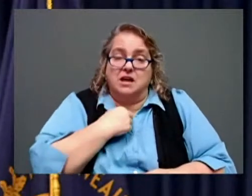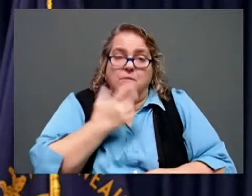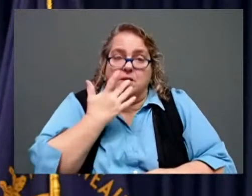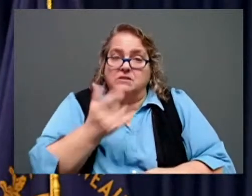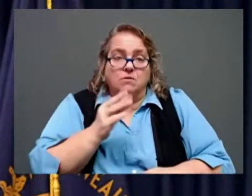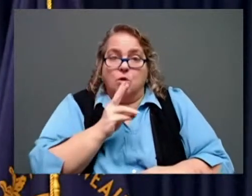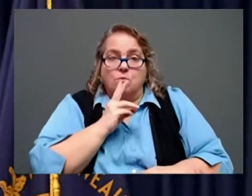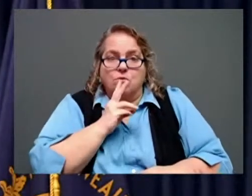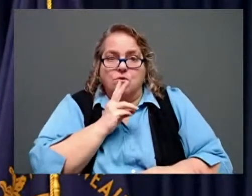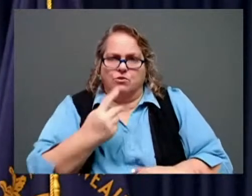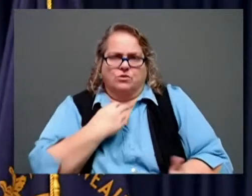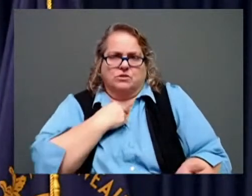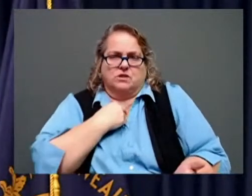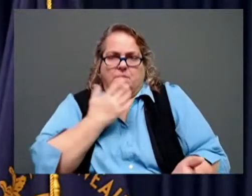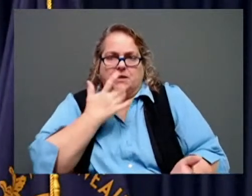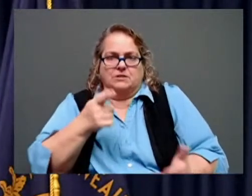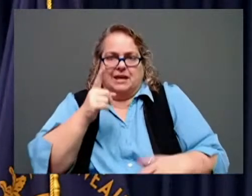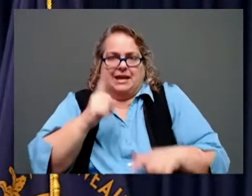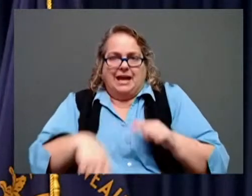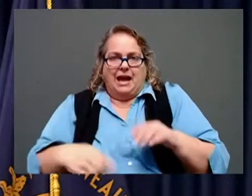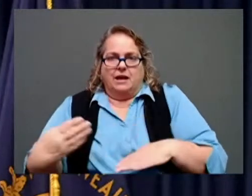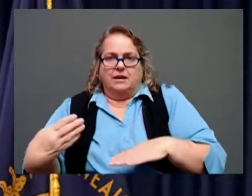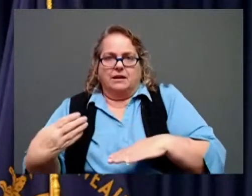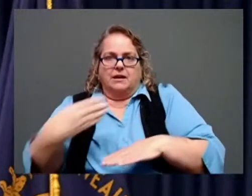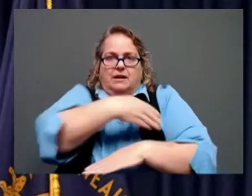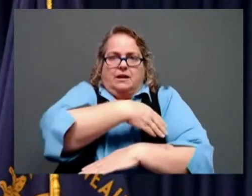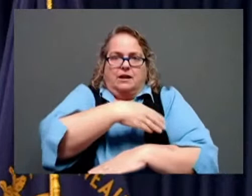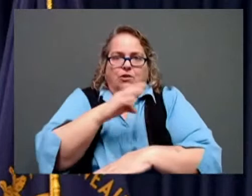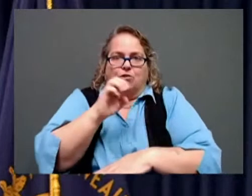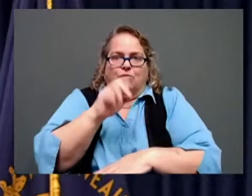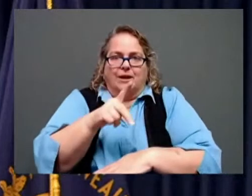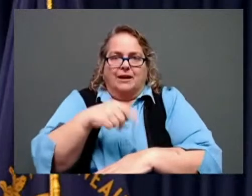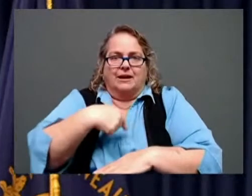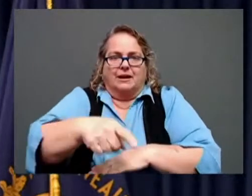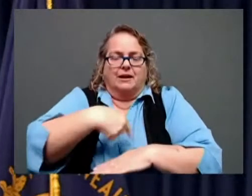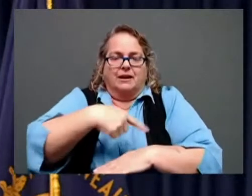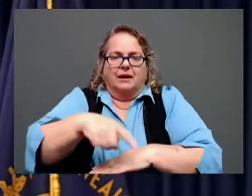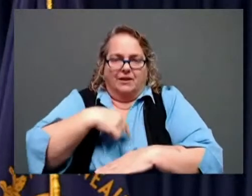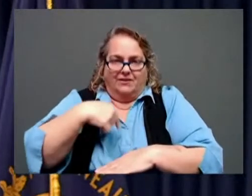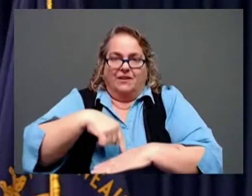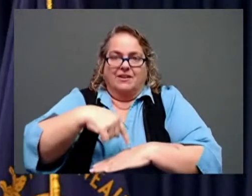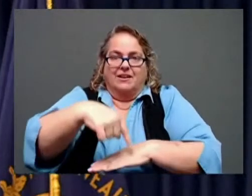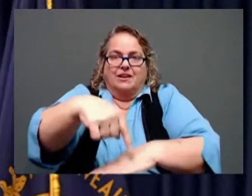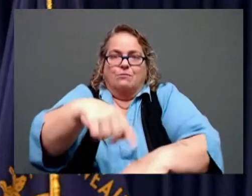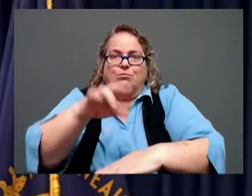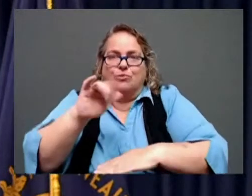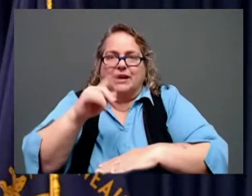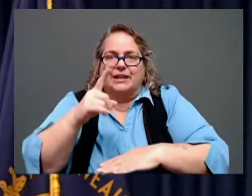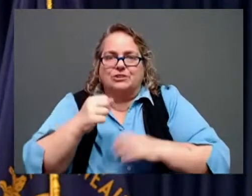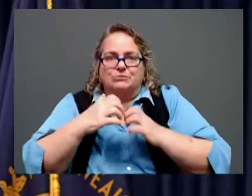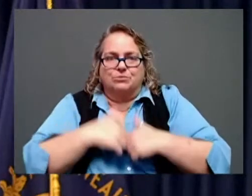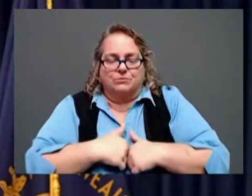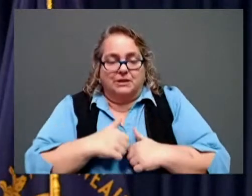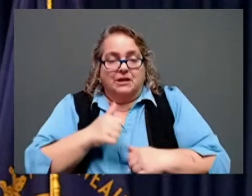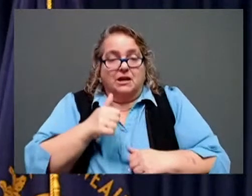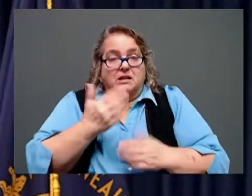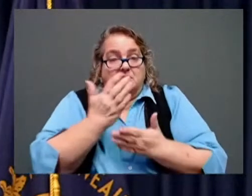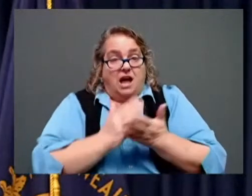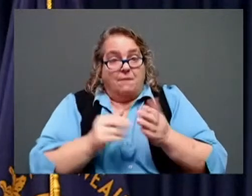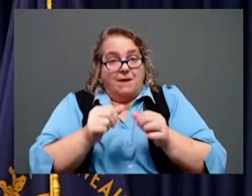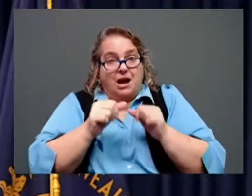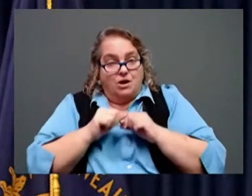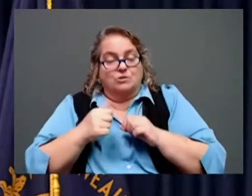getting to them. There's a couple of areas that yesterday we were airlifting water to because we still